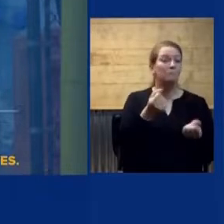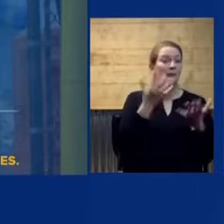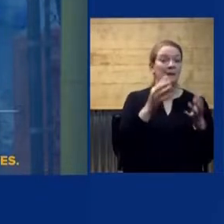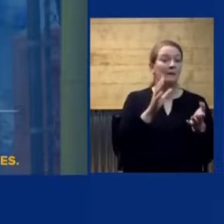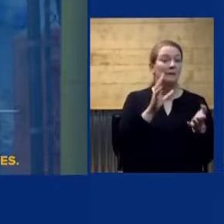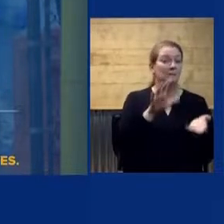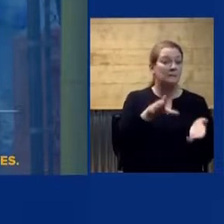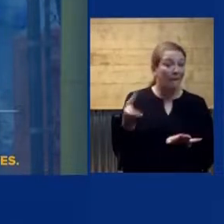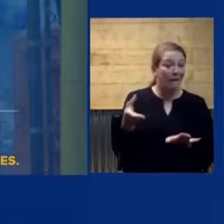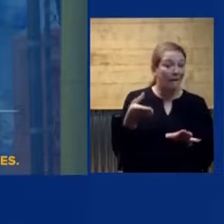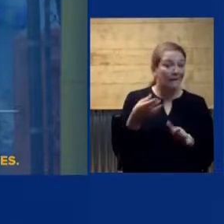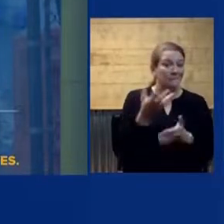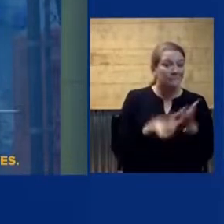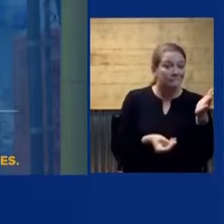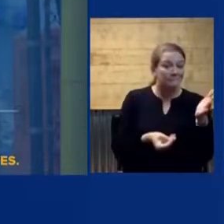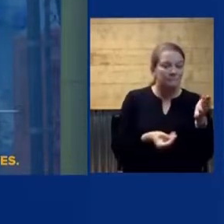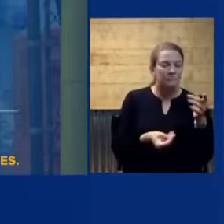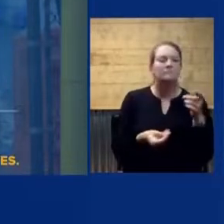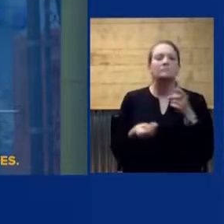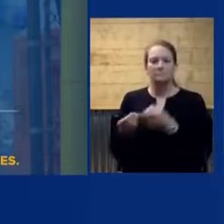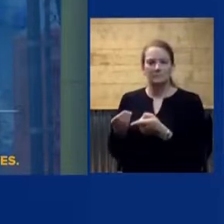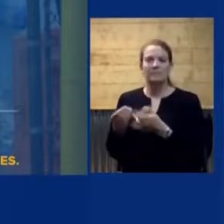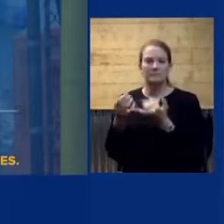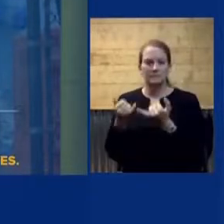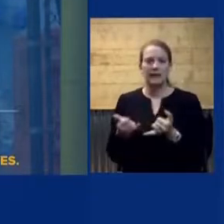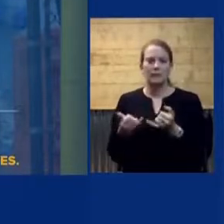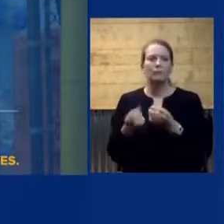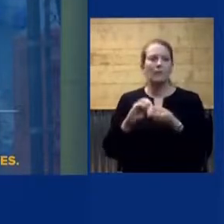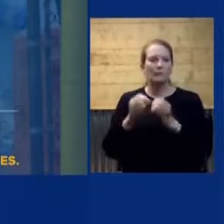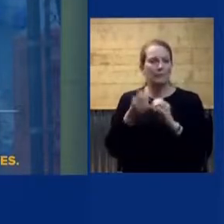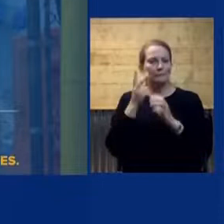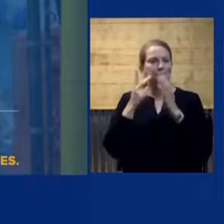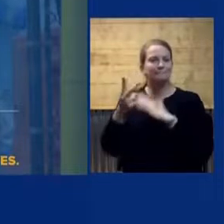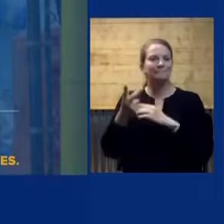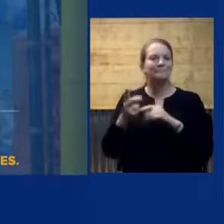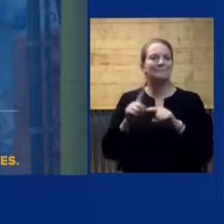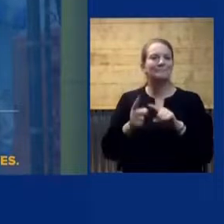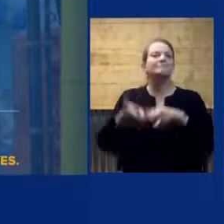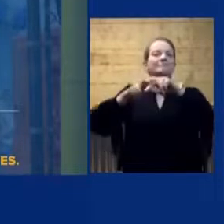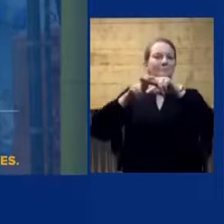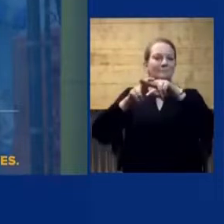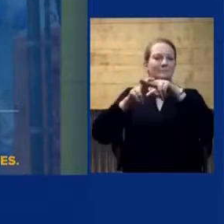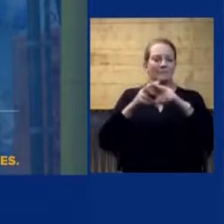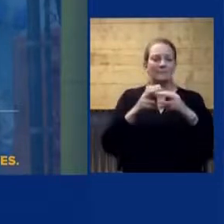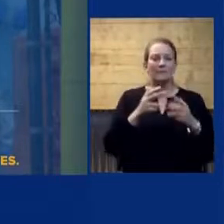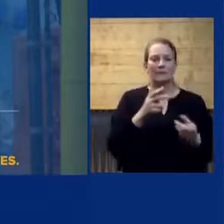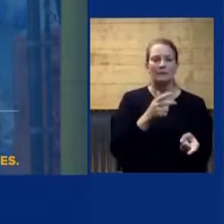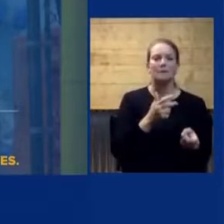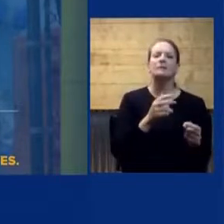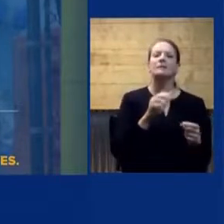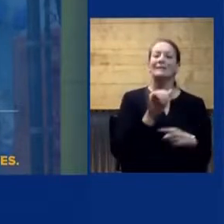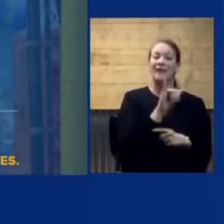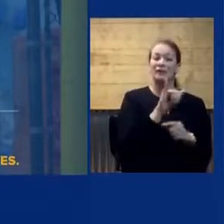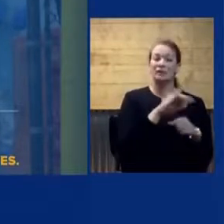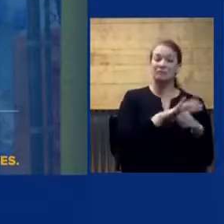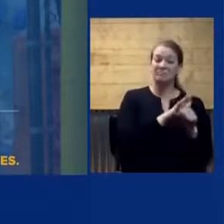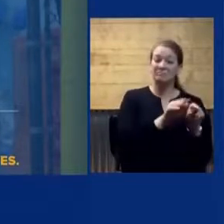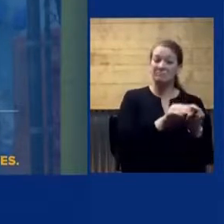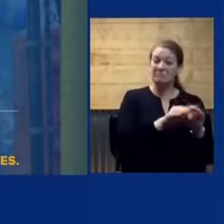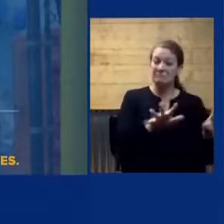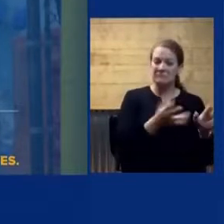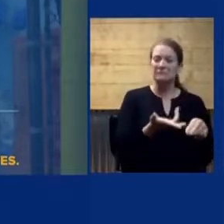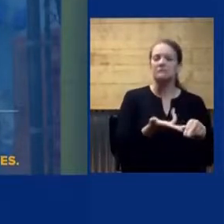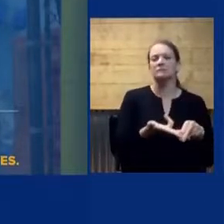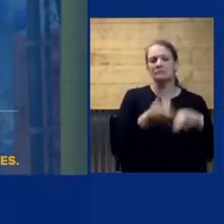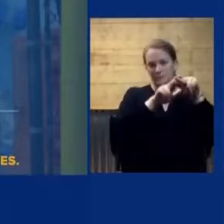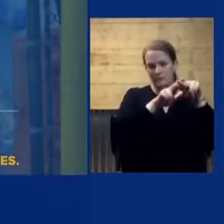what changed? The spike in the infection rate changed, so when they extrapolate